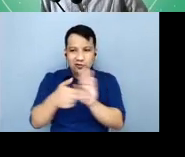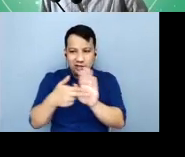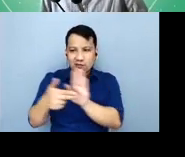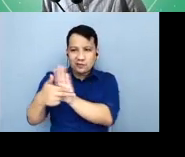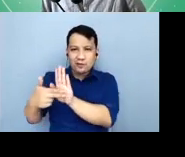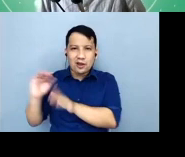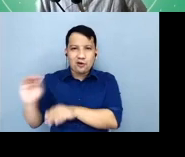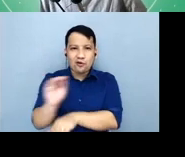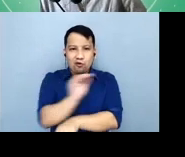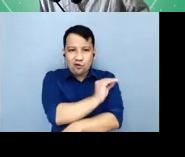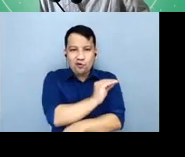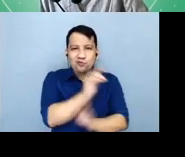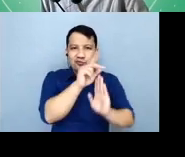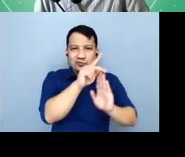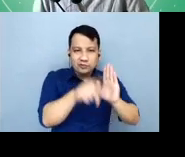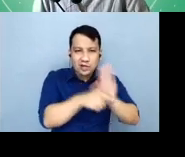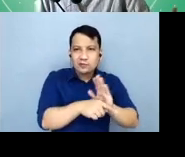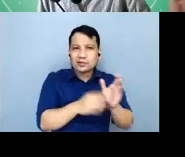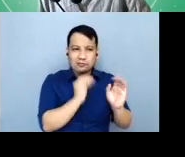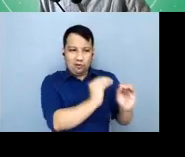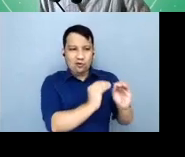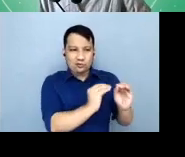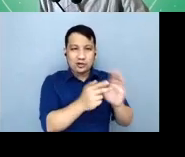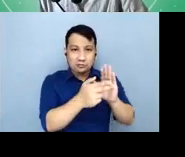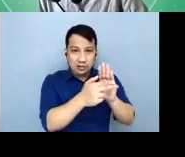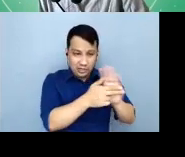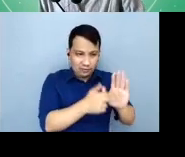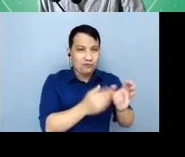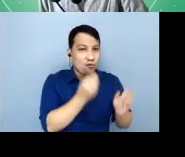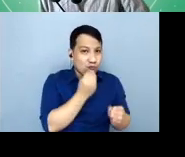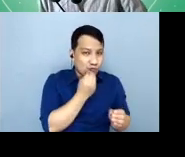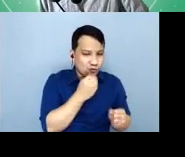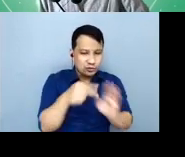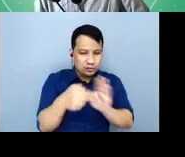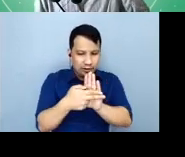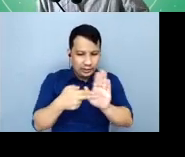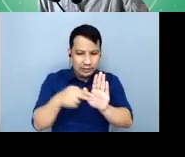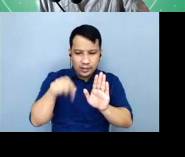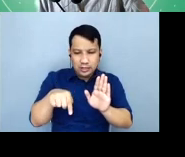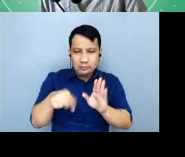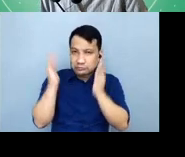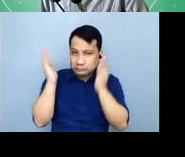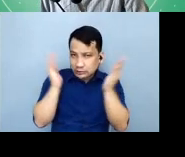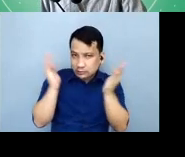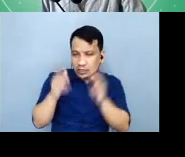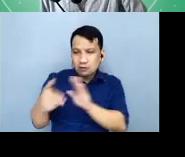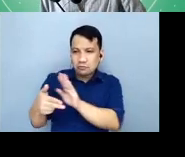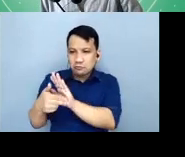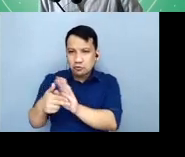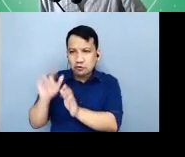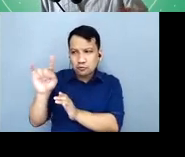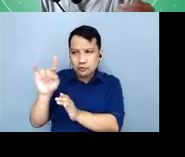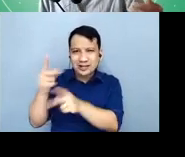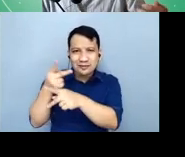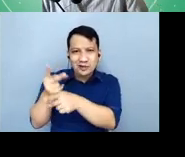and certification for food, for services, for commercial products. They even